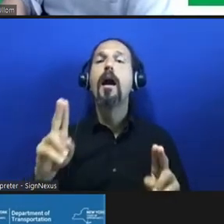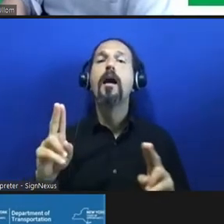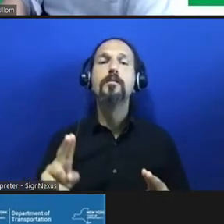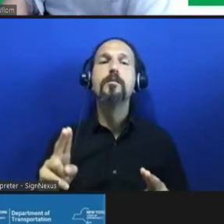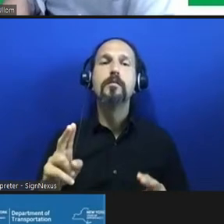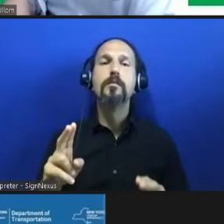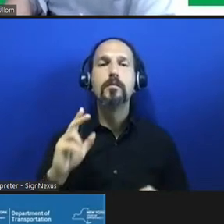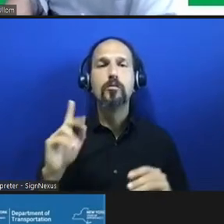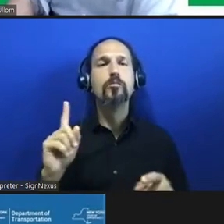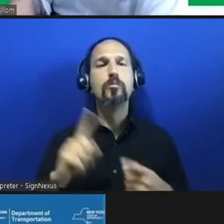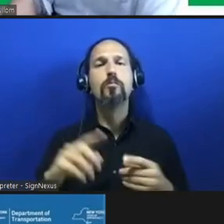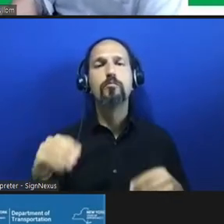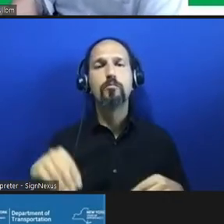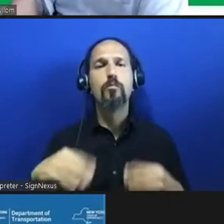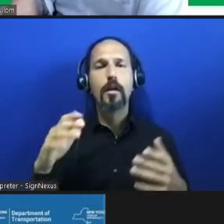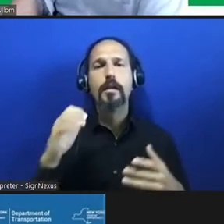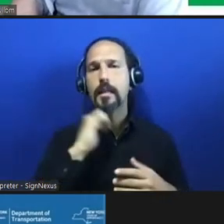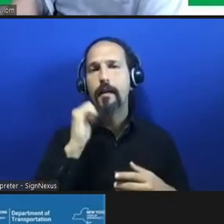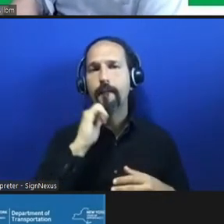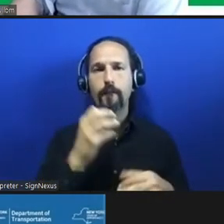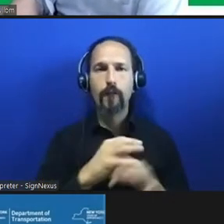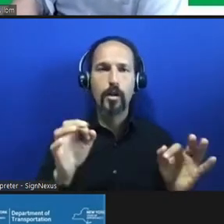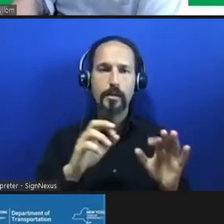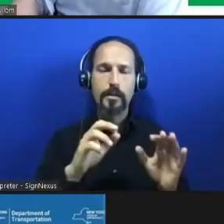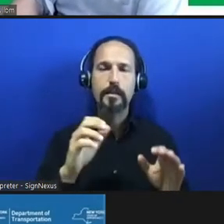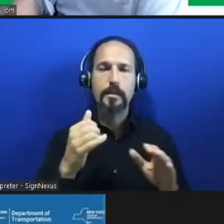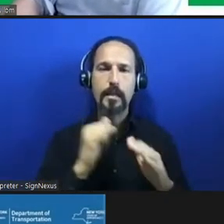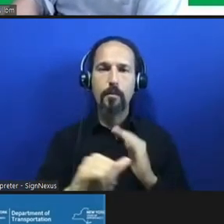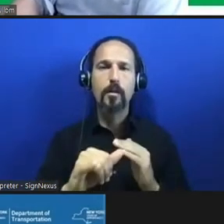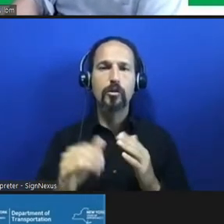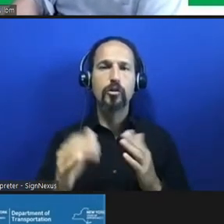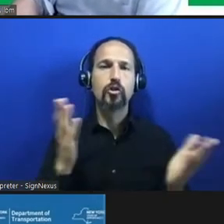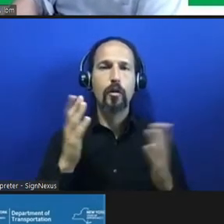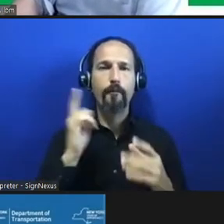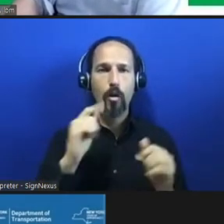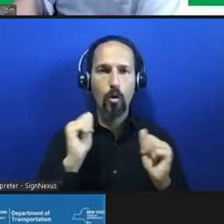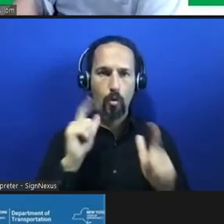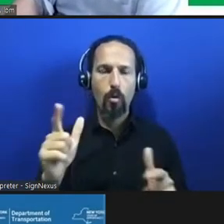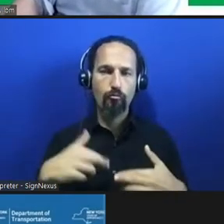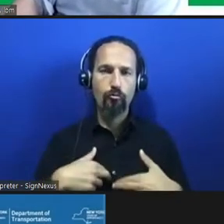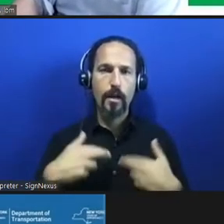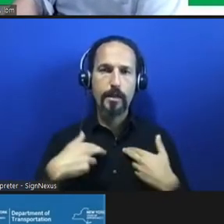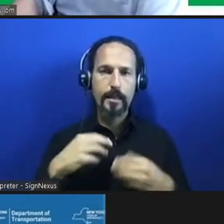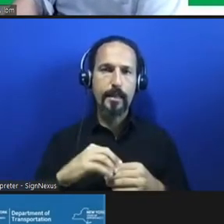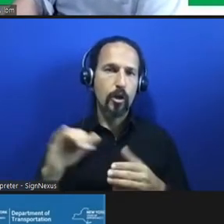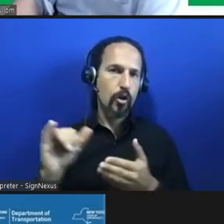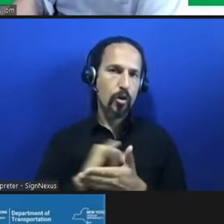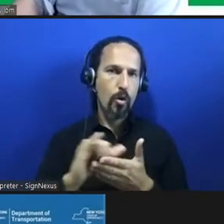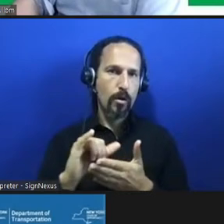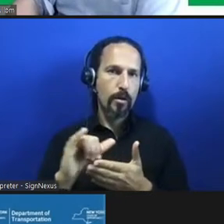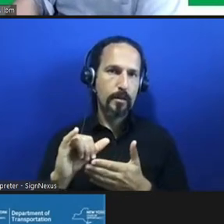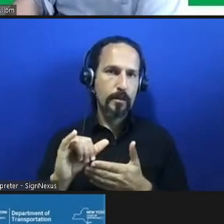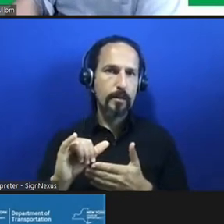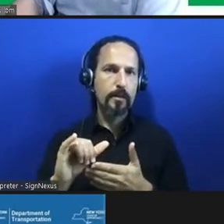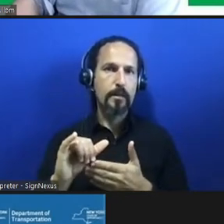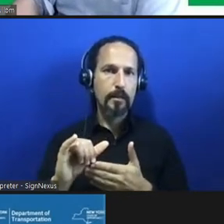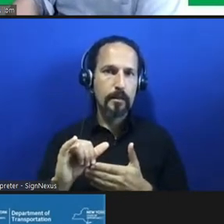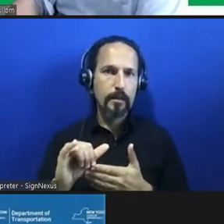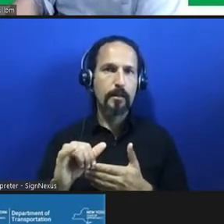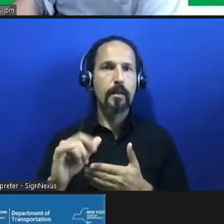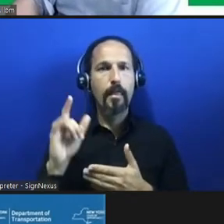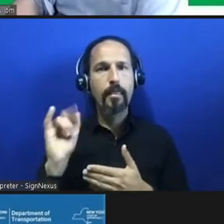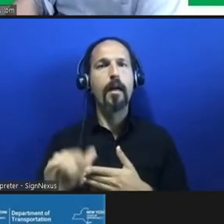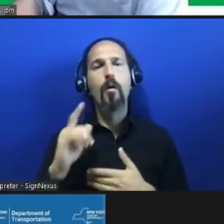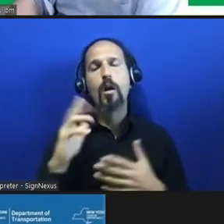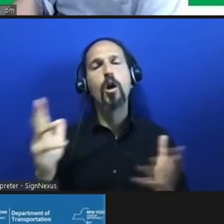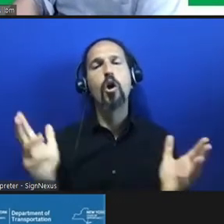basically to provide nearly free subway service to all the residents of New York City now that would